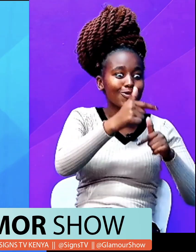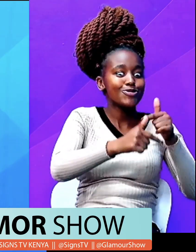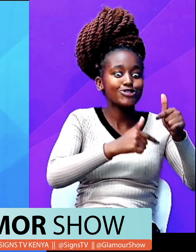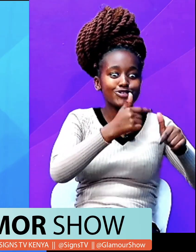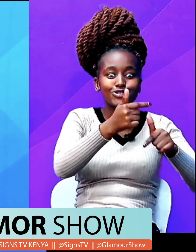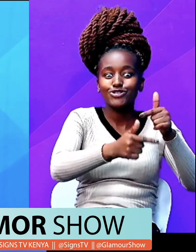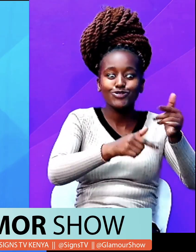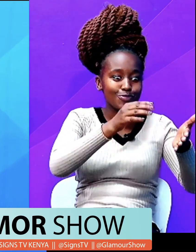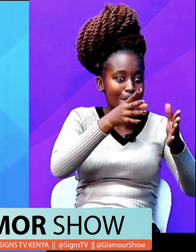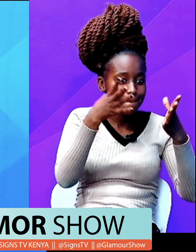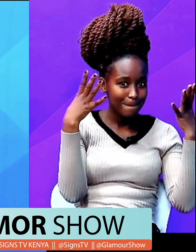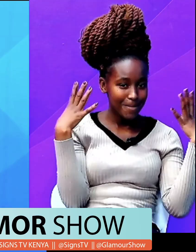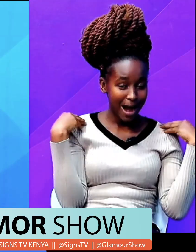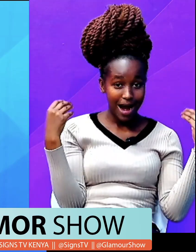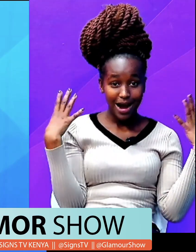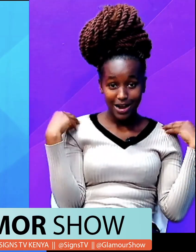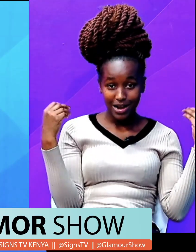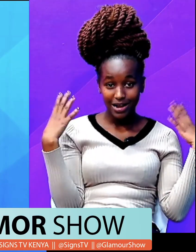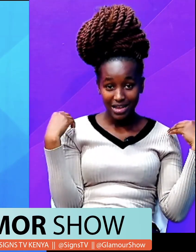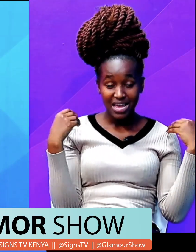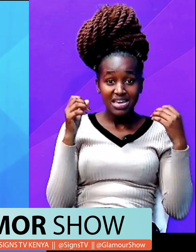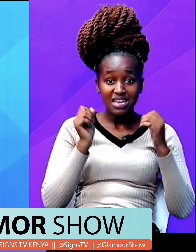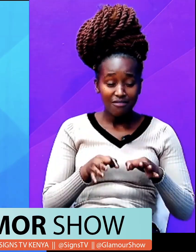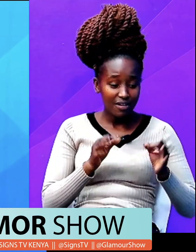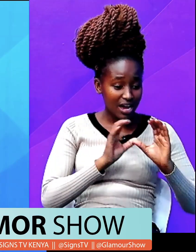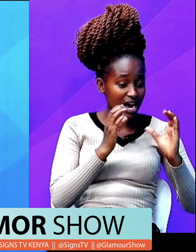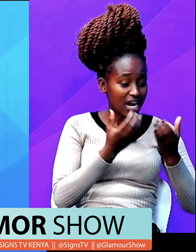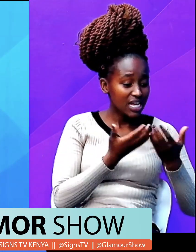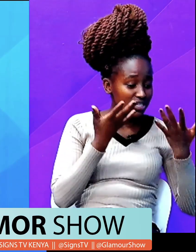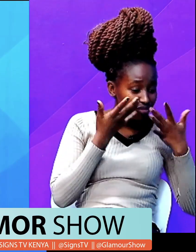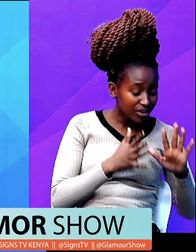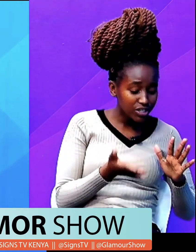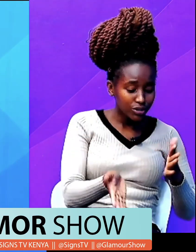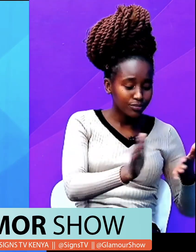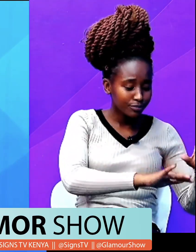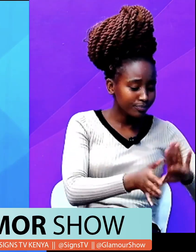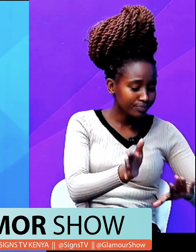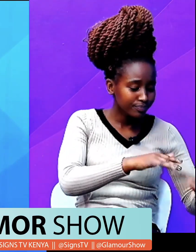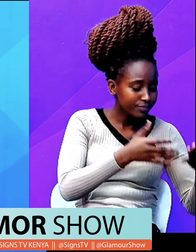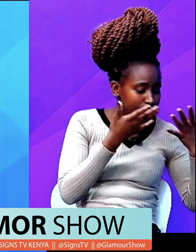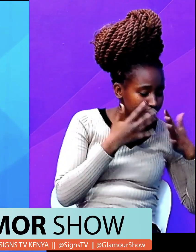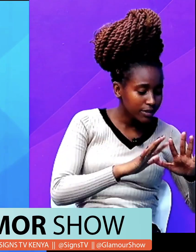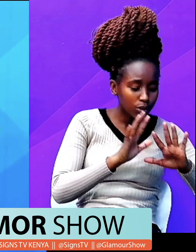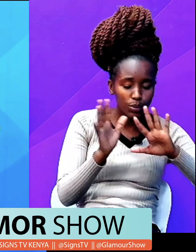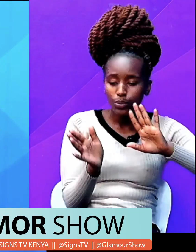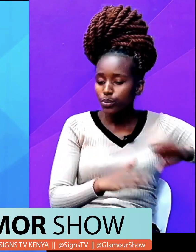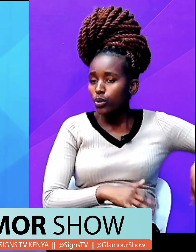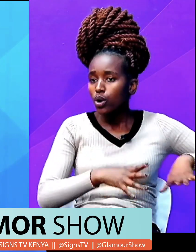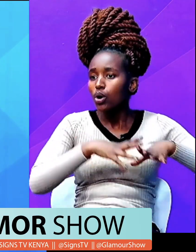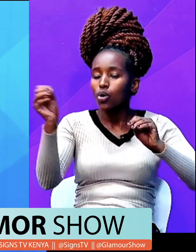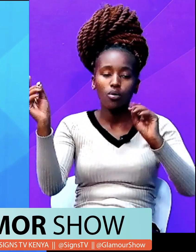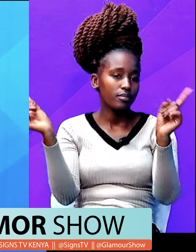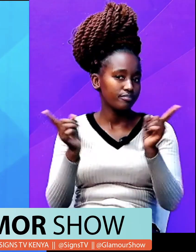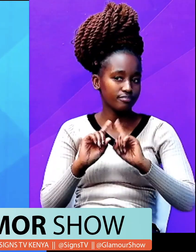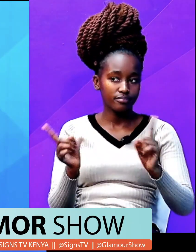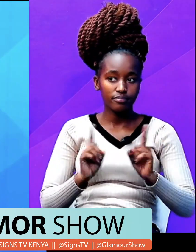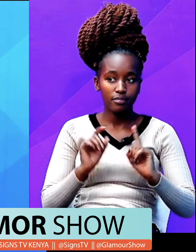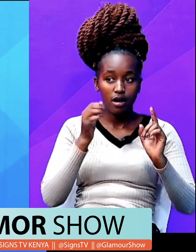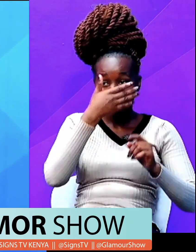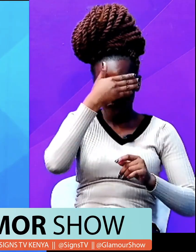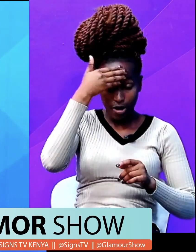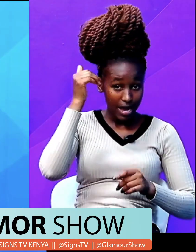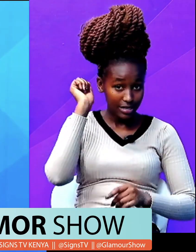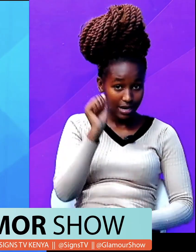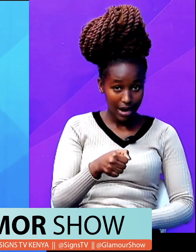conclude classes and you're like, that's it, I'm done, and then you fold your hands. You will forget. So you need to put